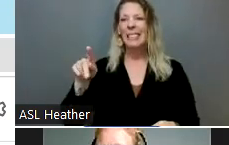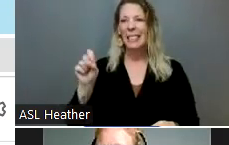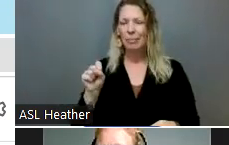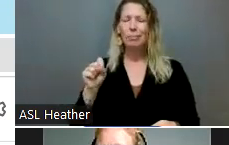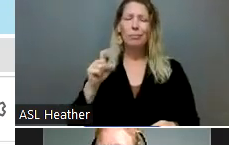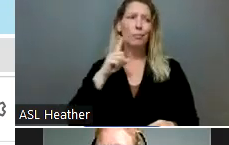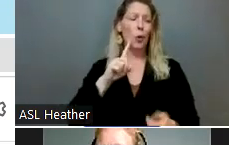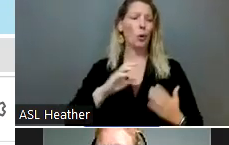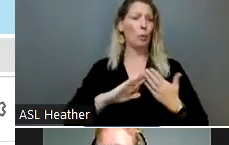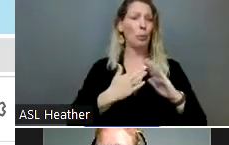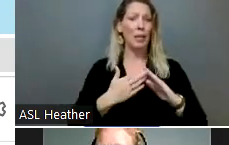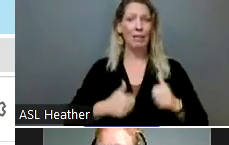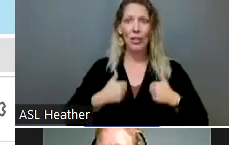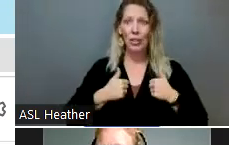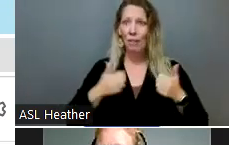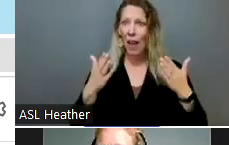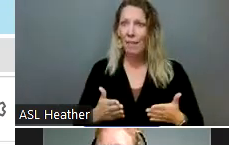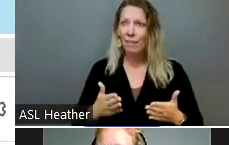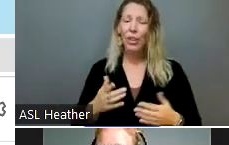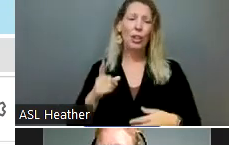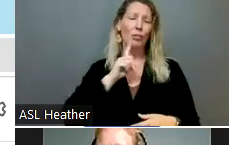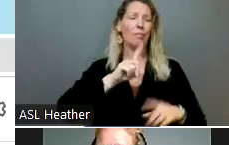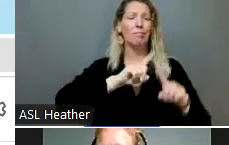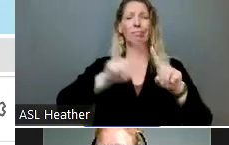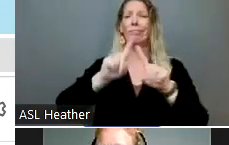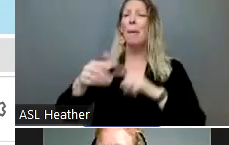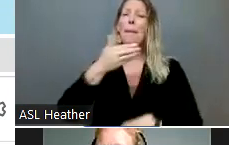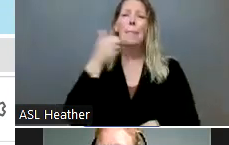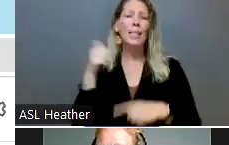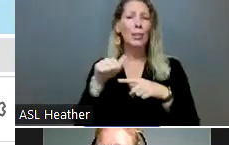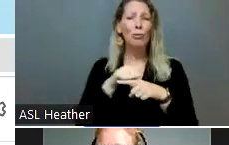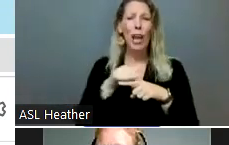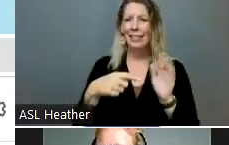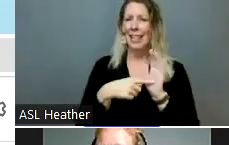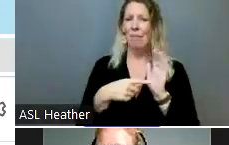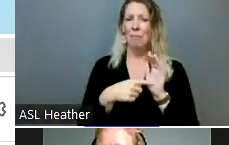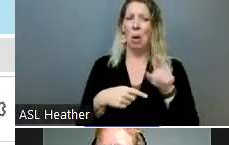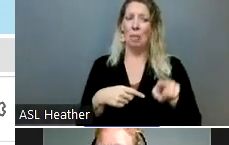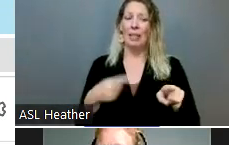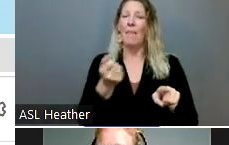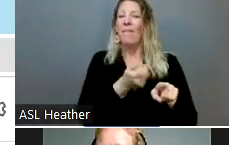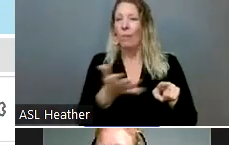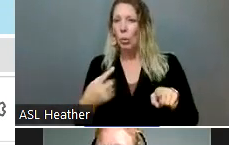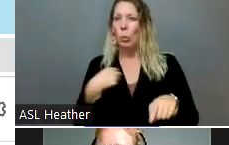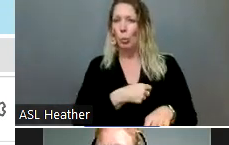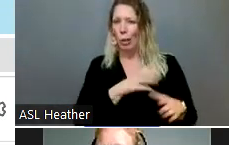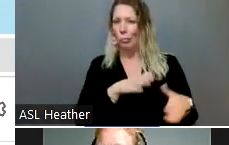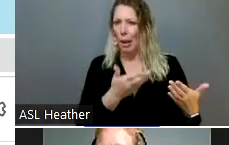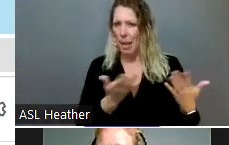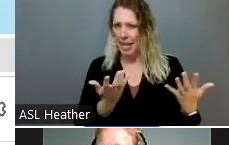of survivors, other best practice examples. These are just a few that we would recommend.